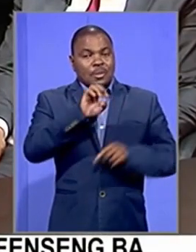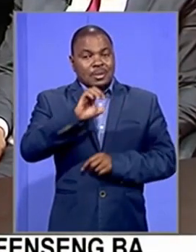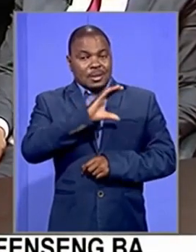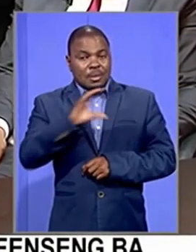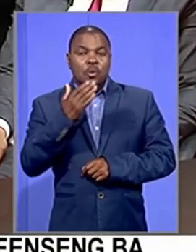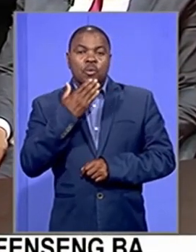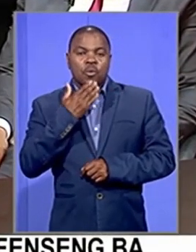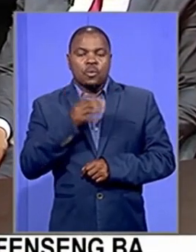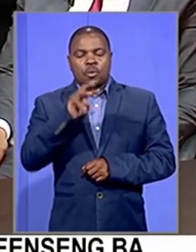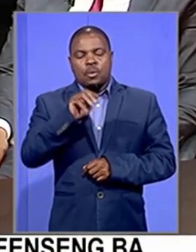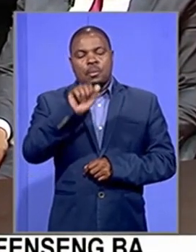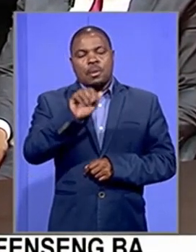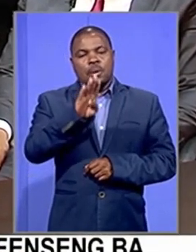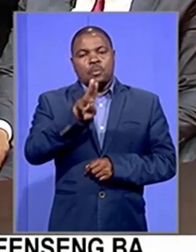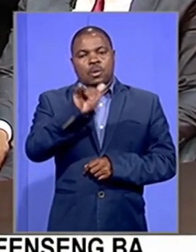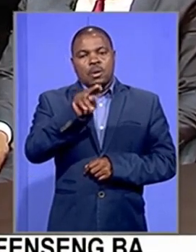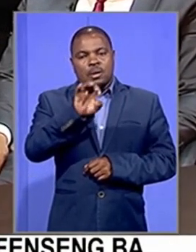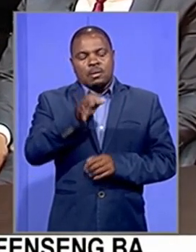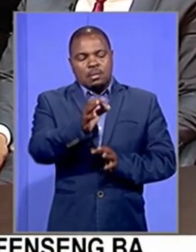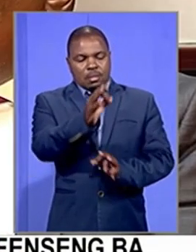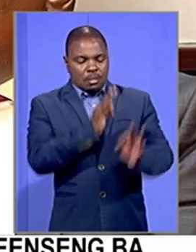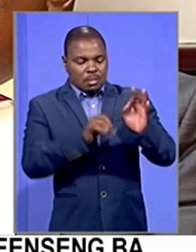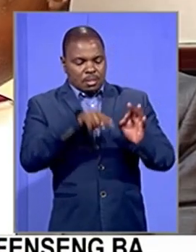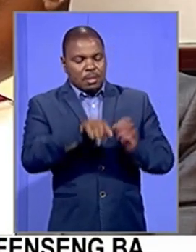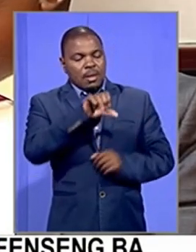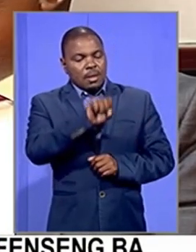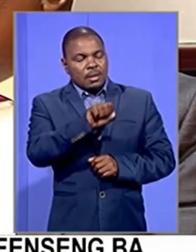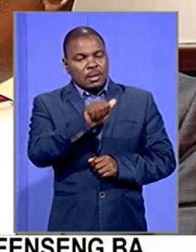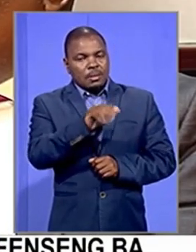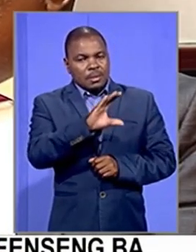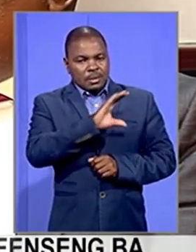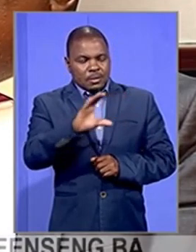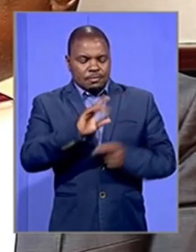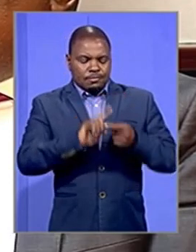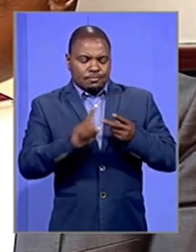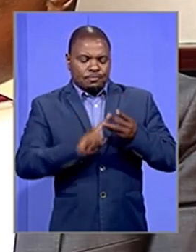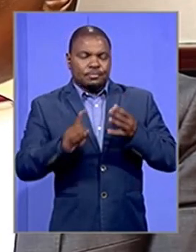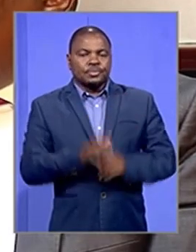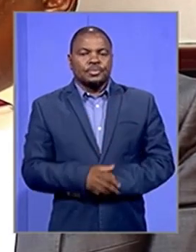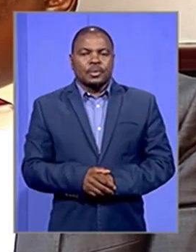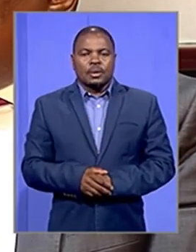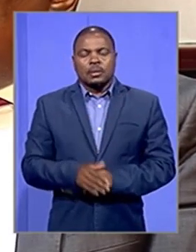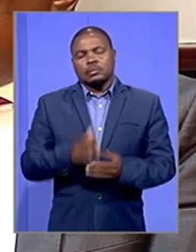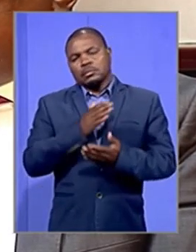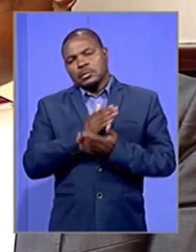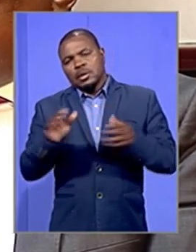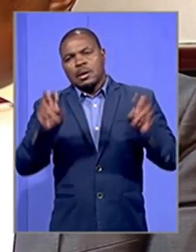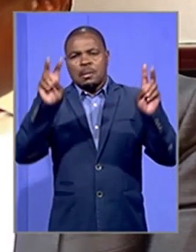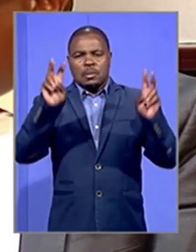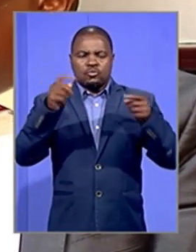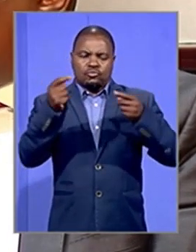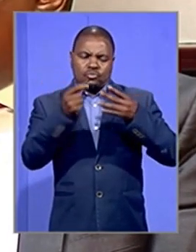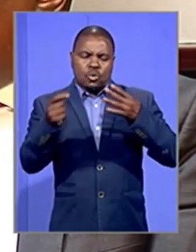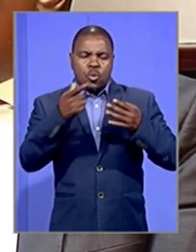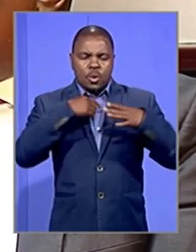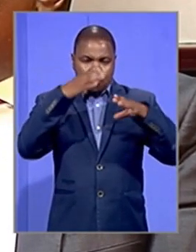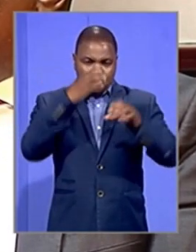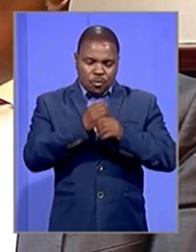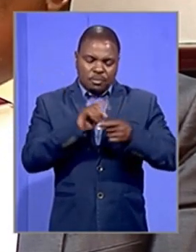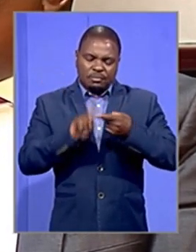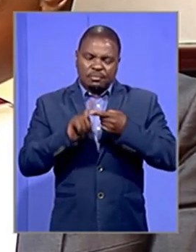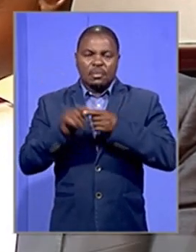Mabuyane, o netefaleditse SABC Dikgang. A number of issues that we are looking at, including the issue of